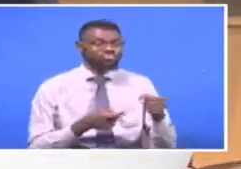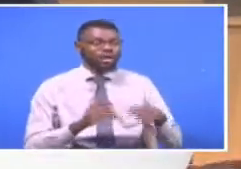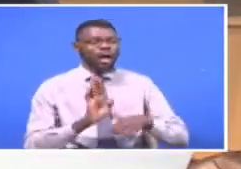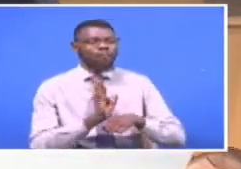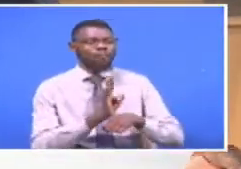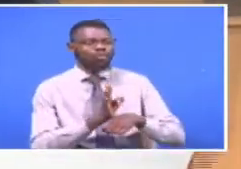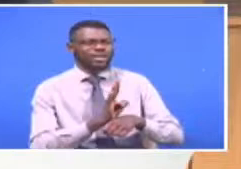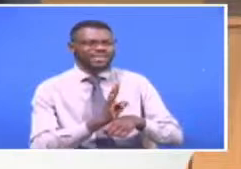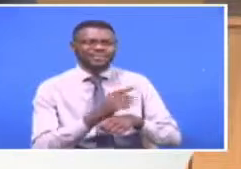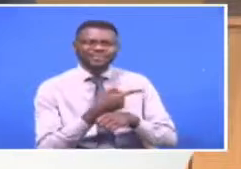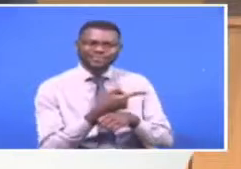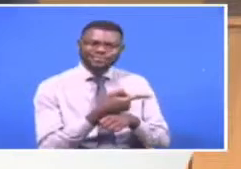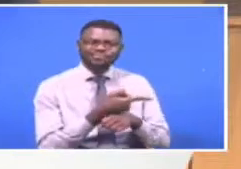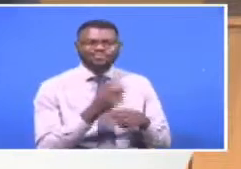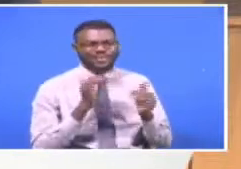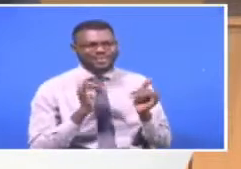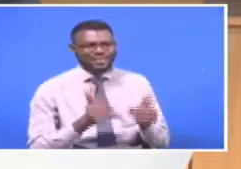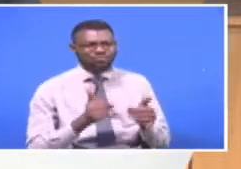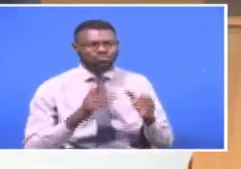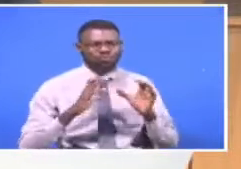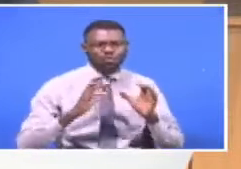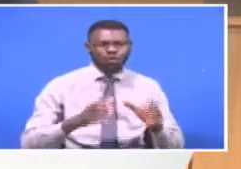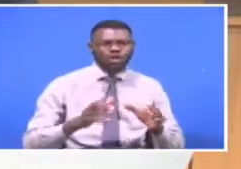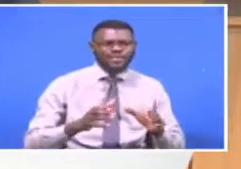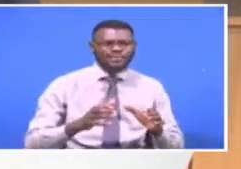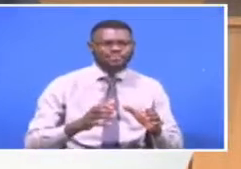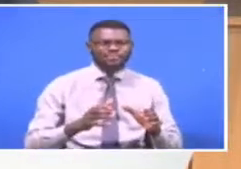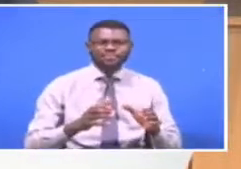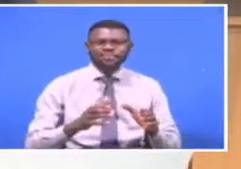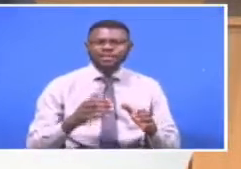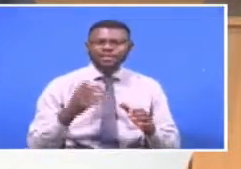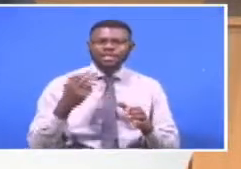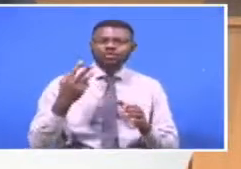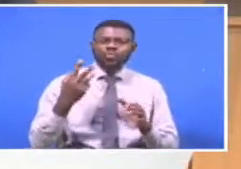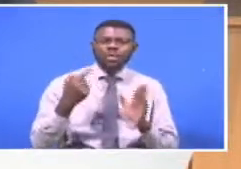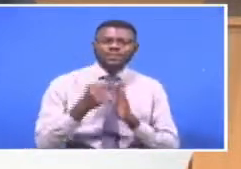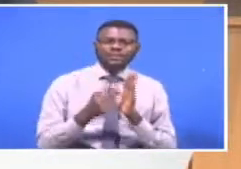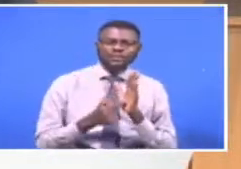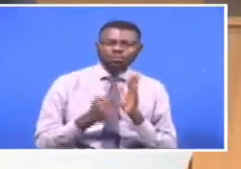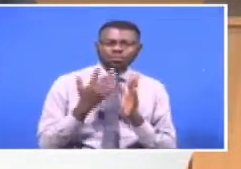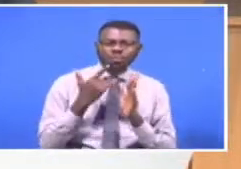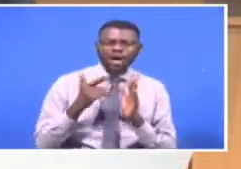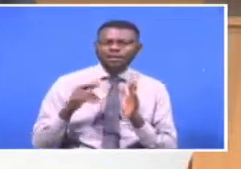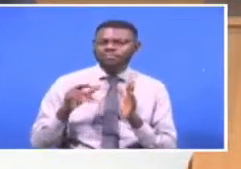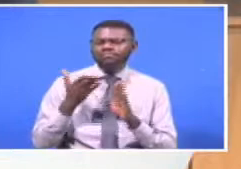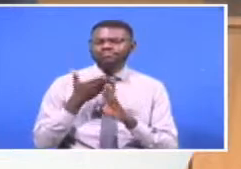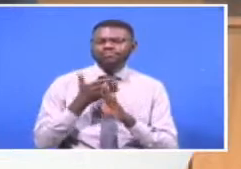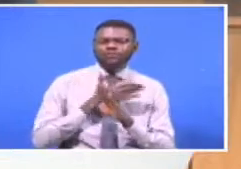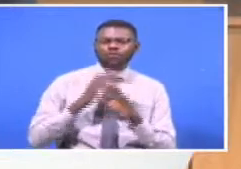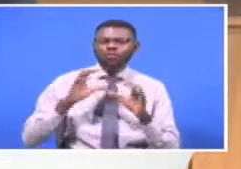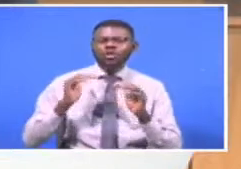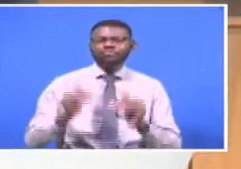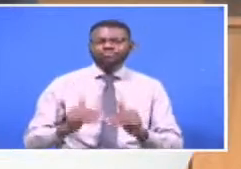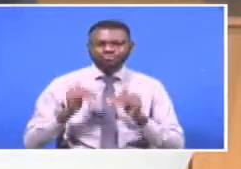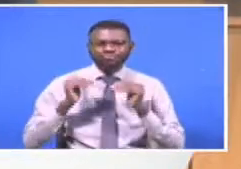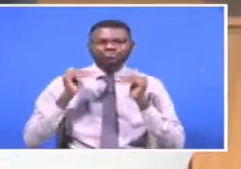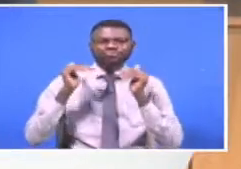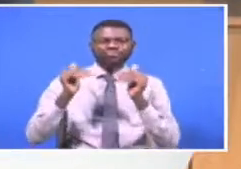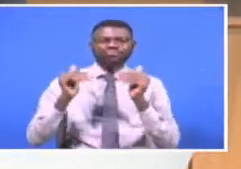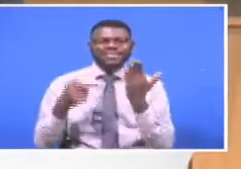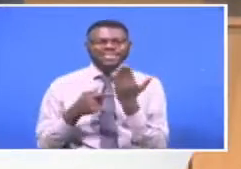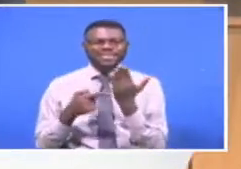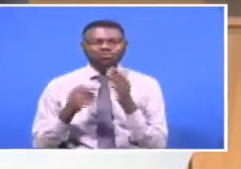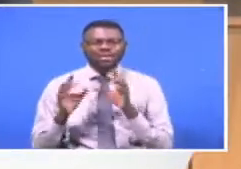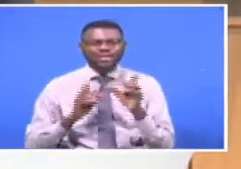as the club's new head coach for the next two seasons after the promotion of David Ouma to technical director. Harigingo,